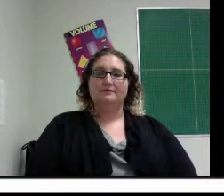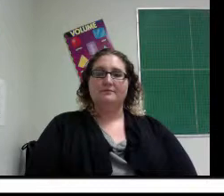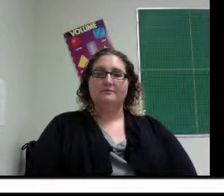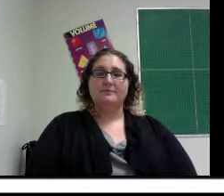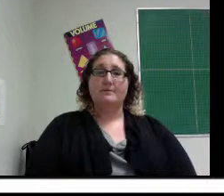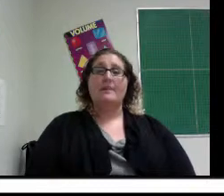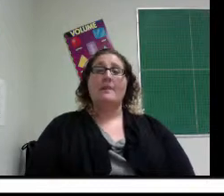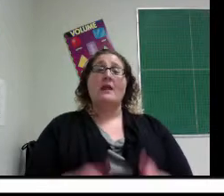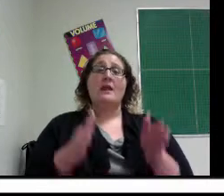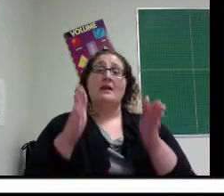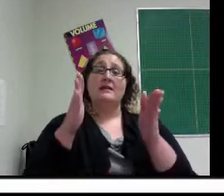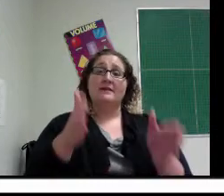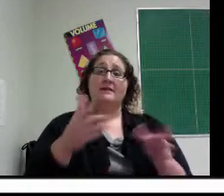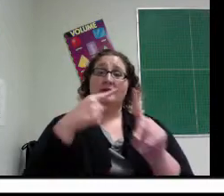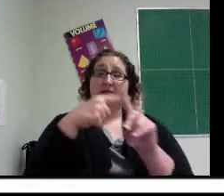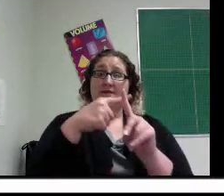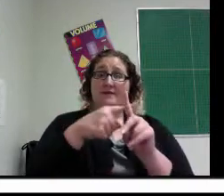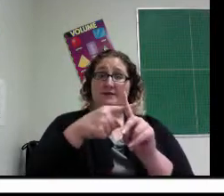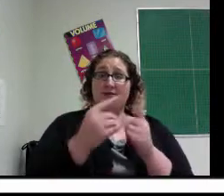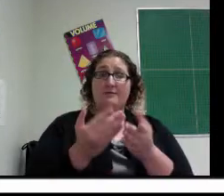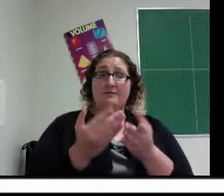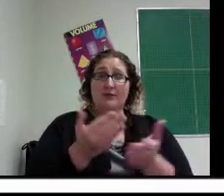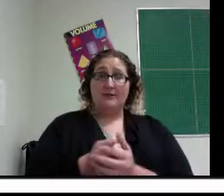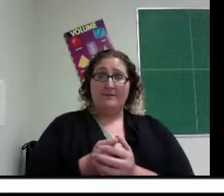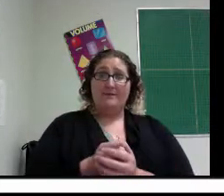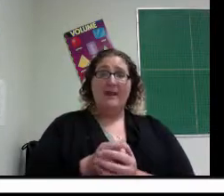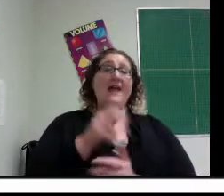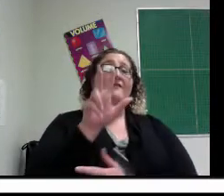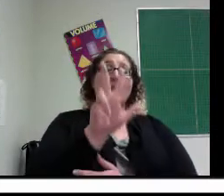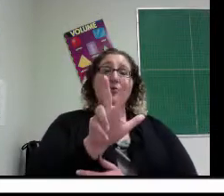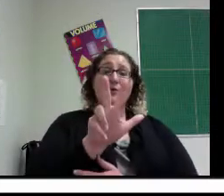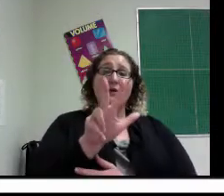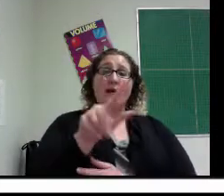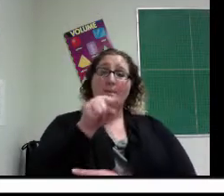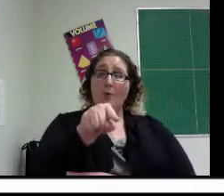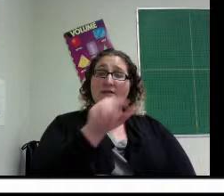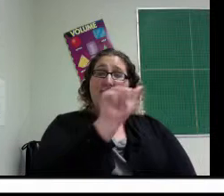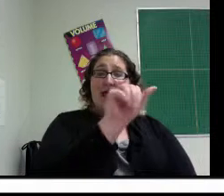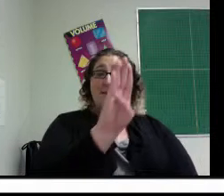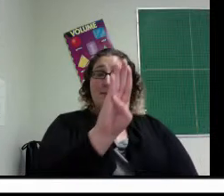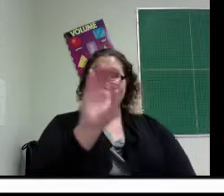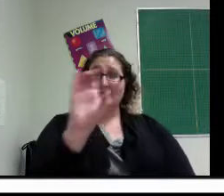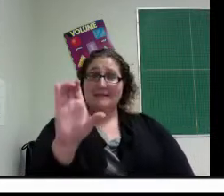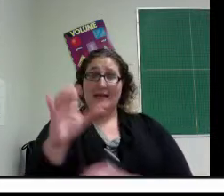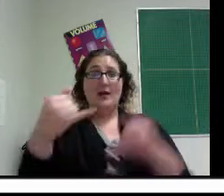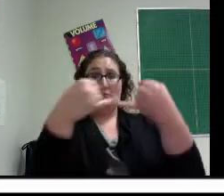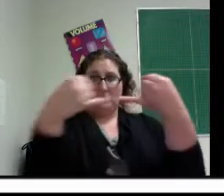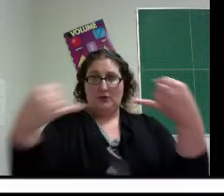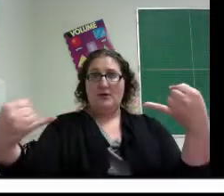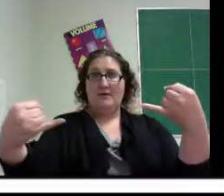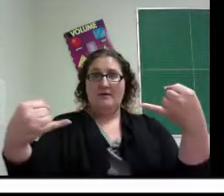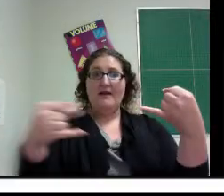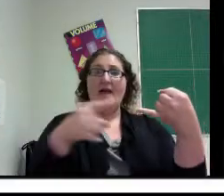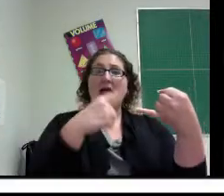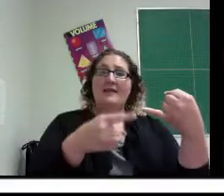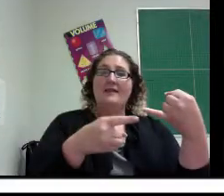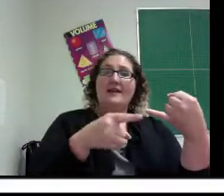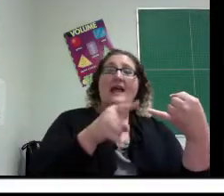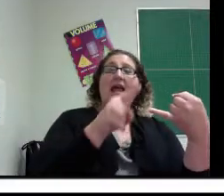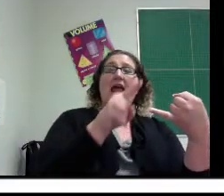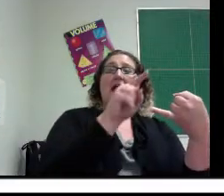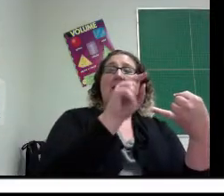Segment addition postulate. If 3 points A, B, and C are collinear, and B is between A and C, then A plus